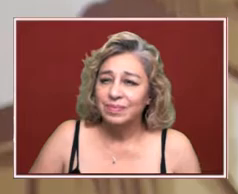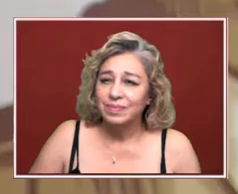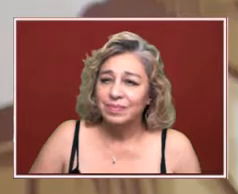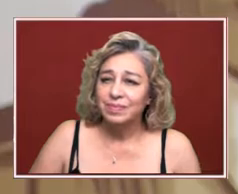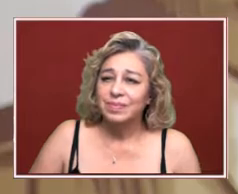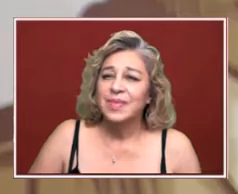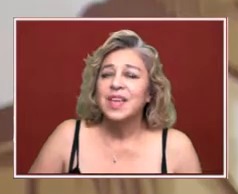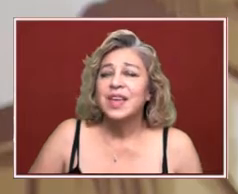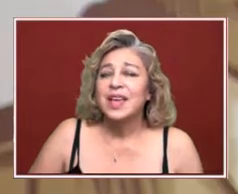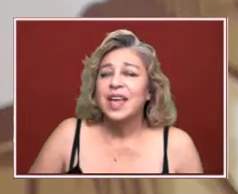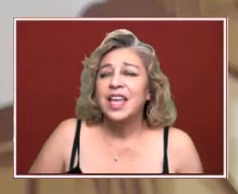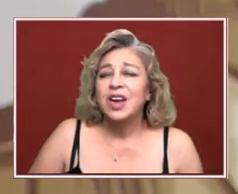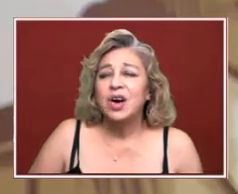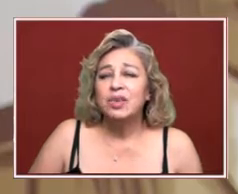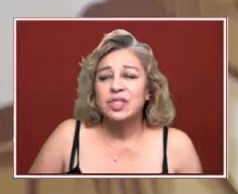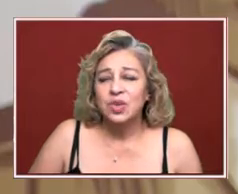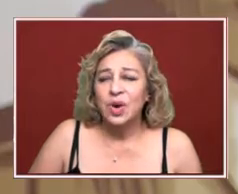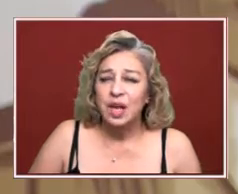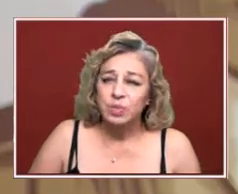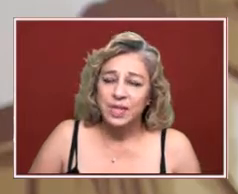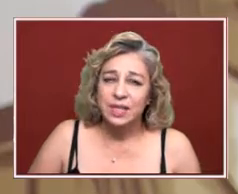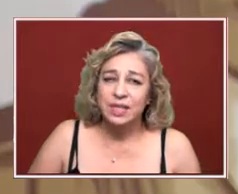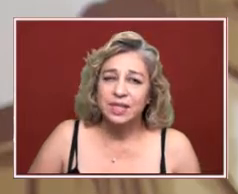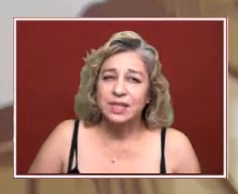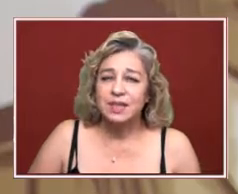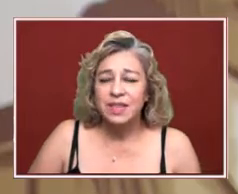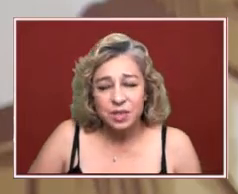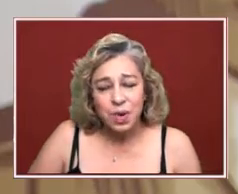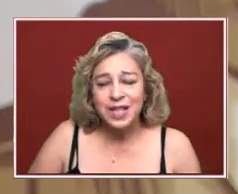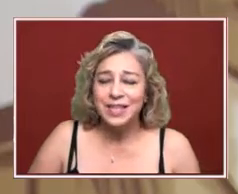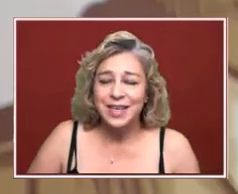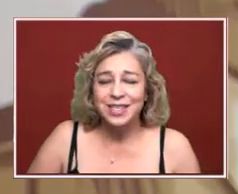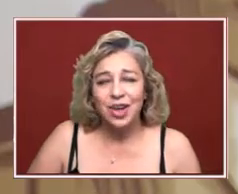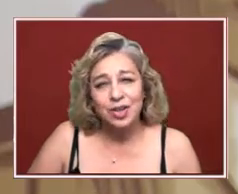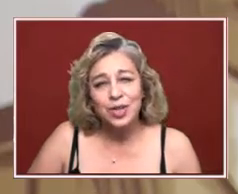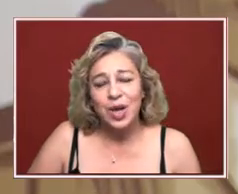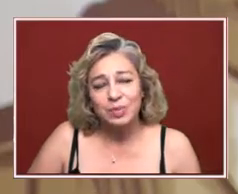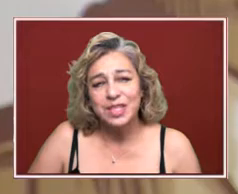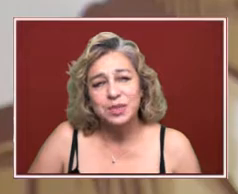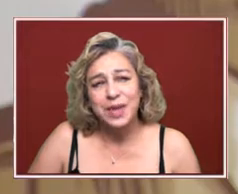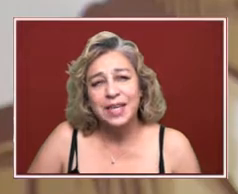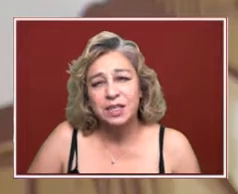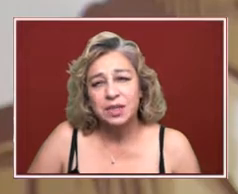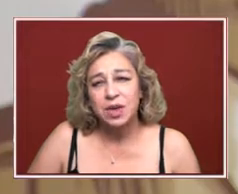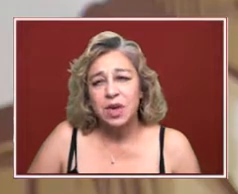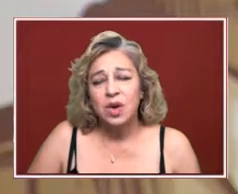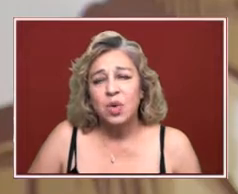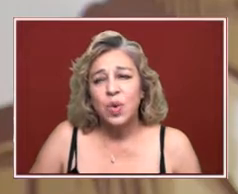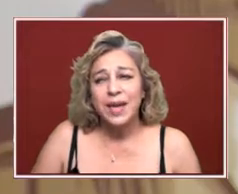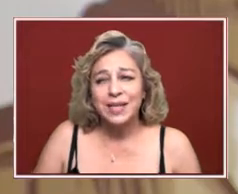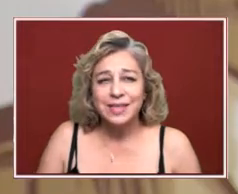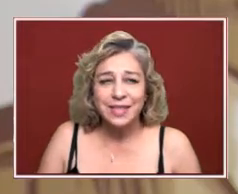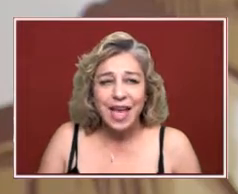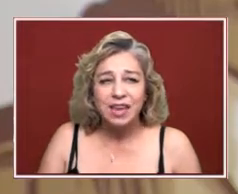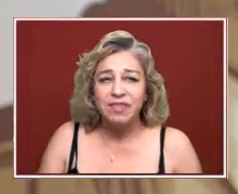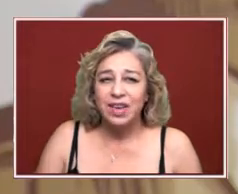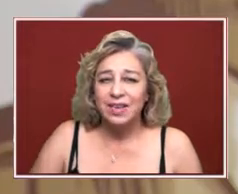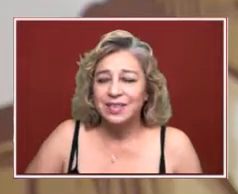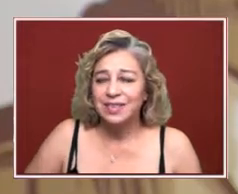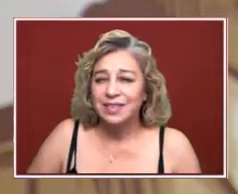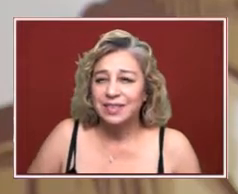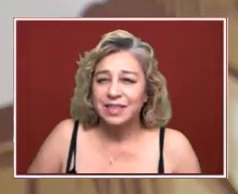ahorramos. It also helps us. This politics also helps us because we can